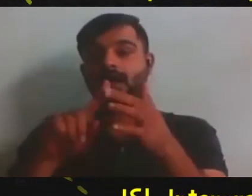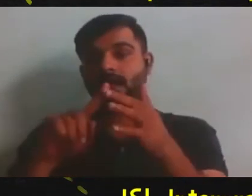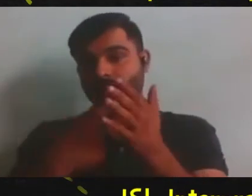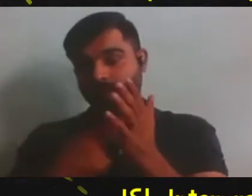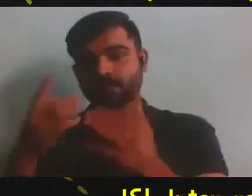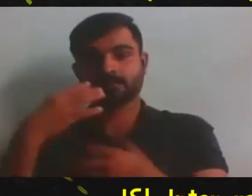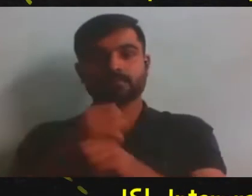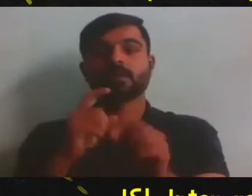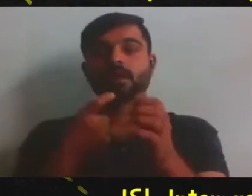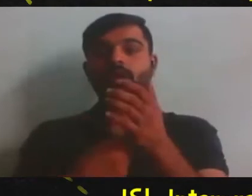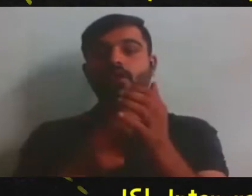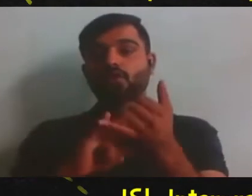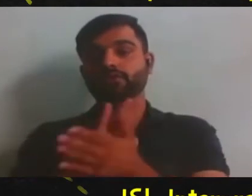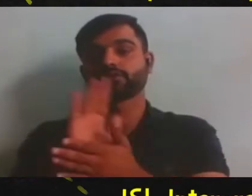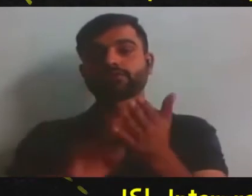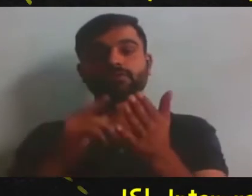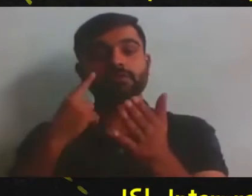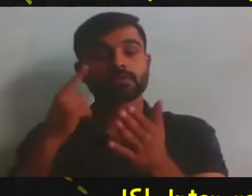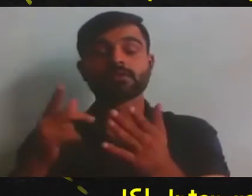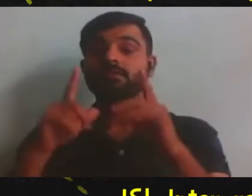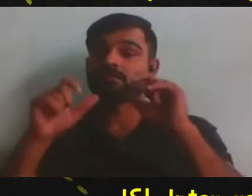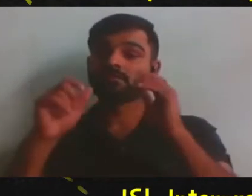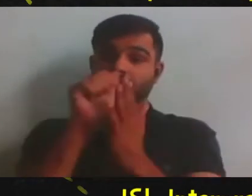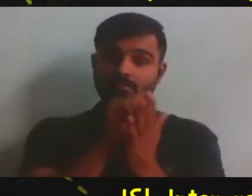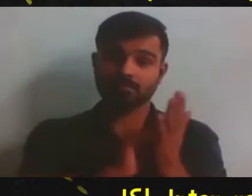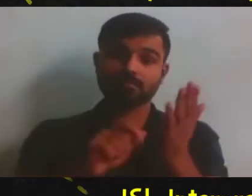Roshni Vyam, picturing a place of respect and equality.